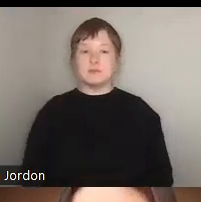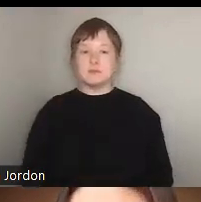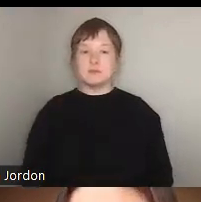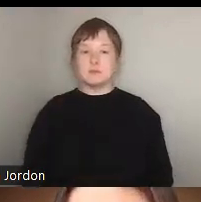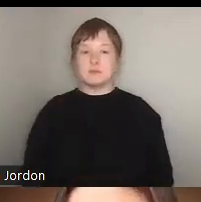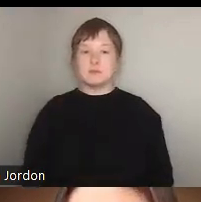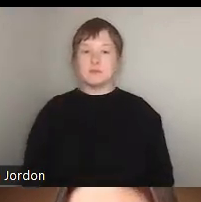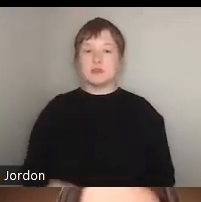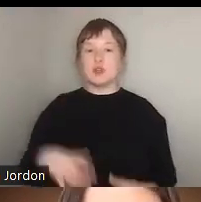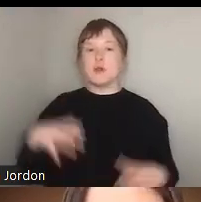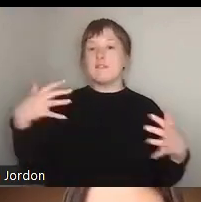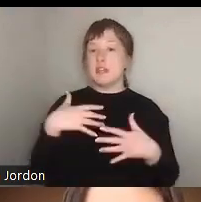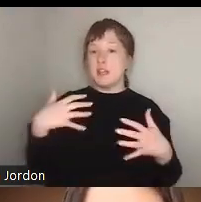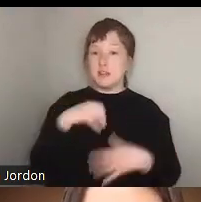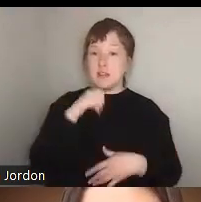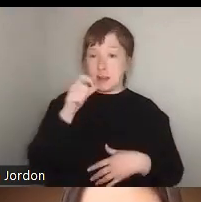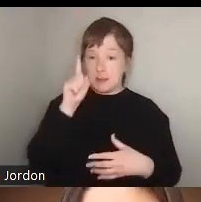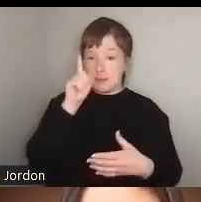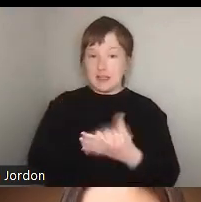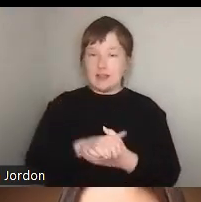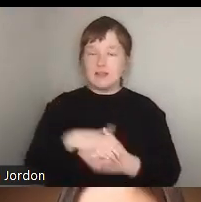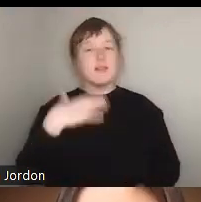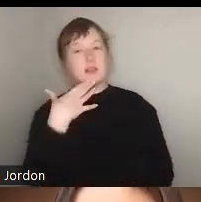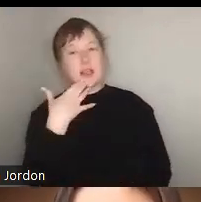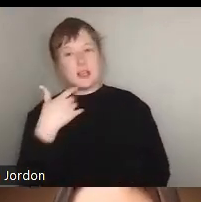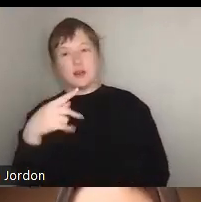Fear of not being believed. Thank you, Pamela.